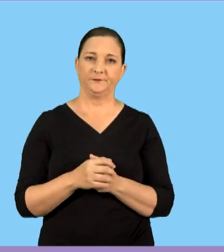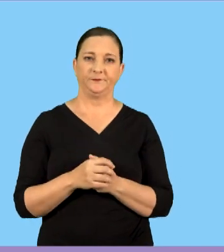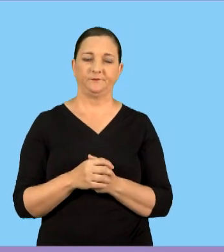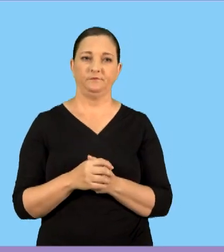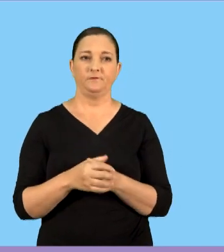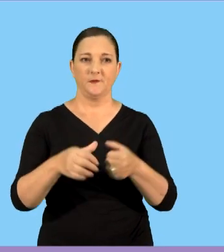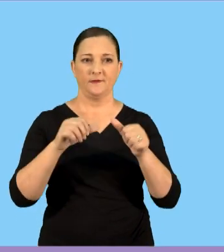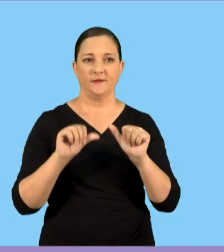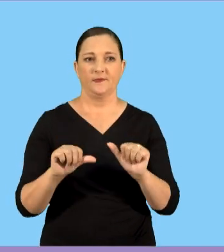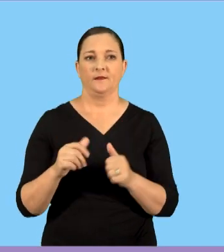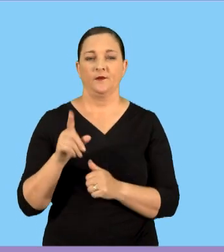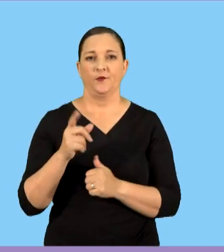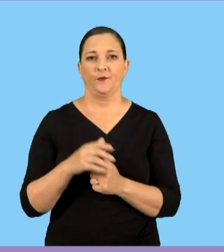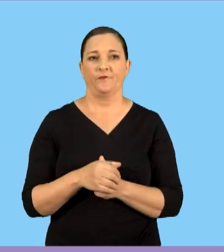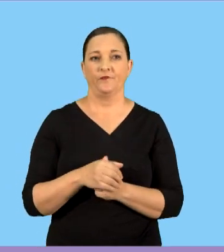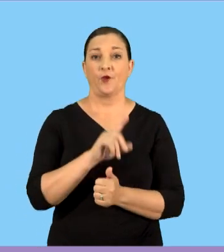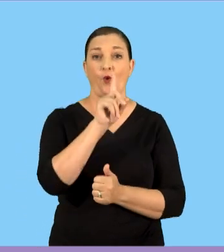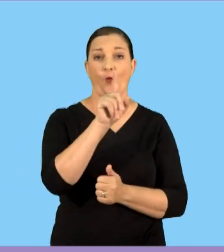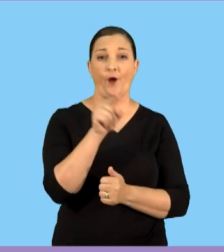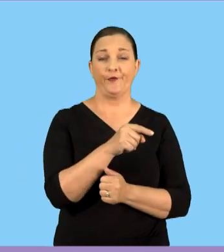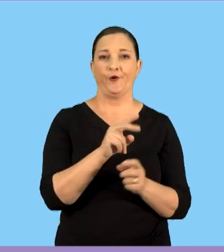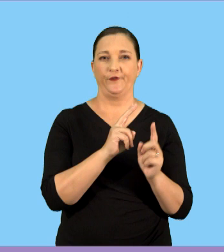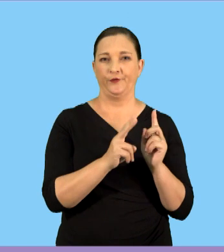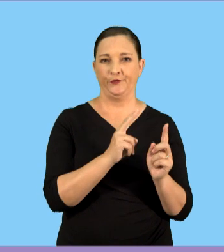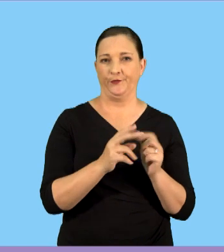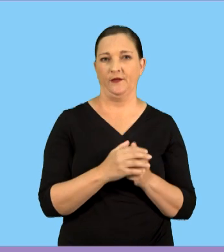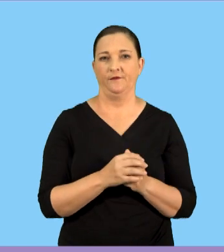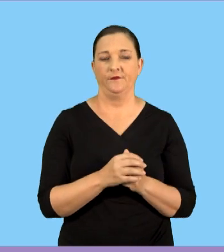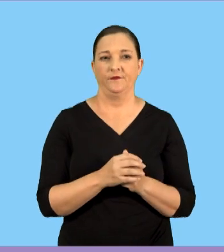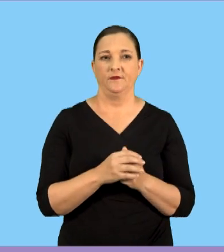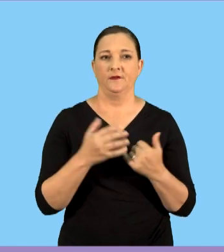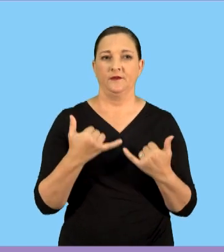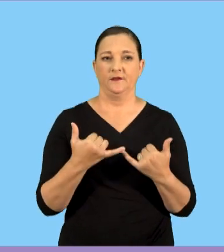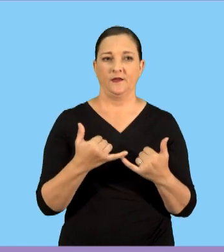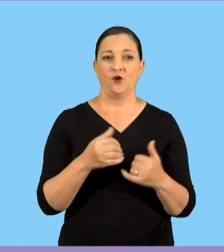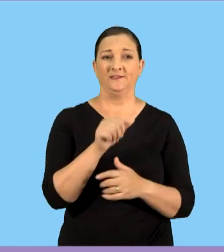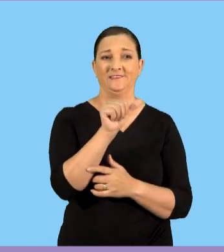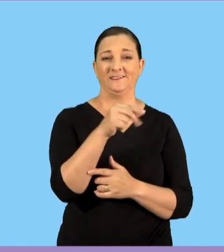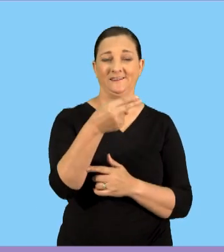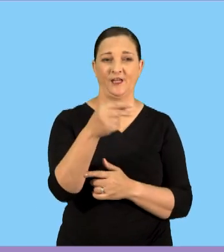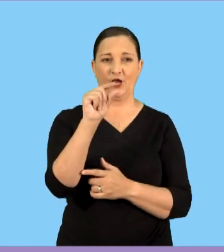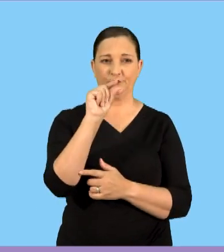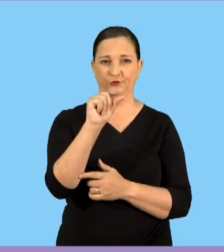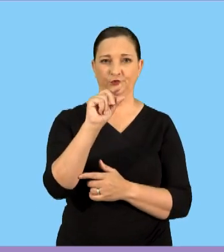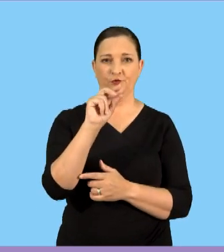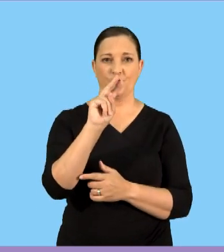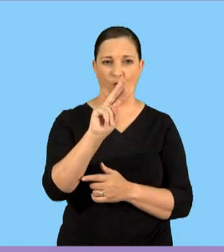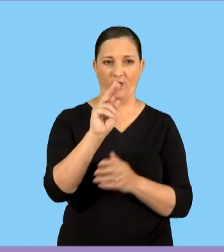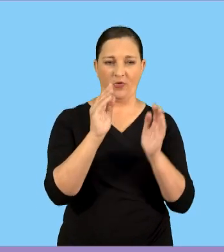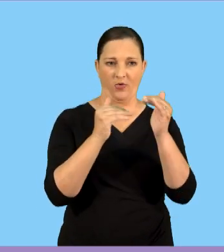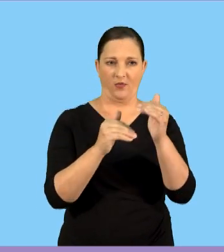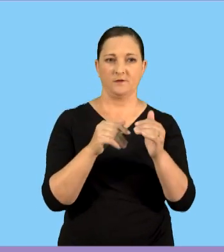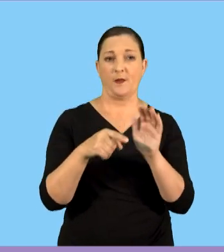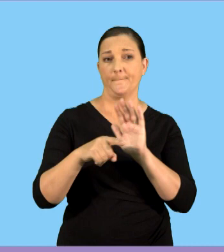that expression. The next one there, we have 1/12, and this is multiplied by 6h squared minus